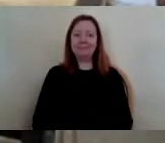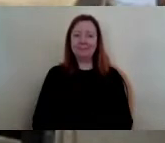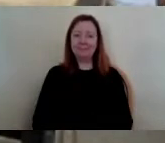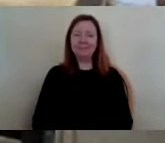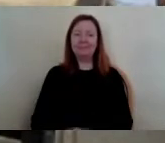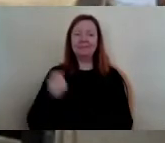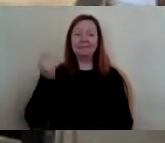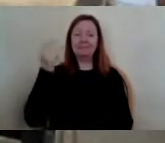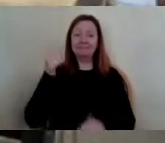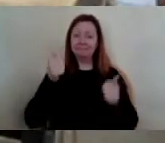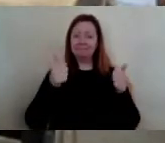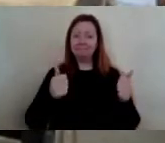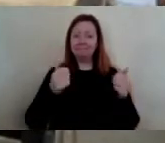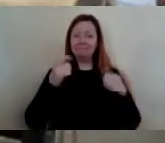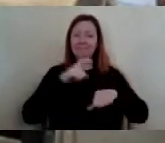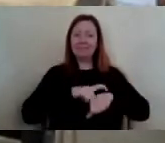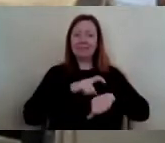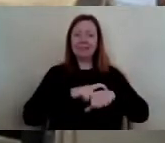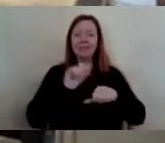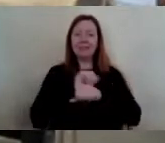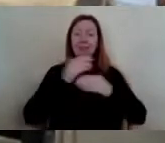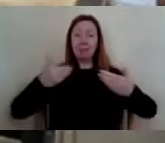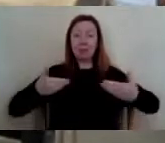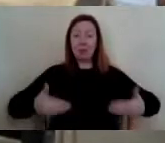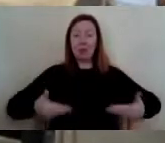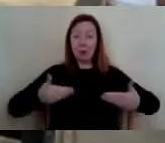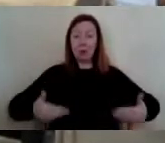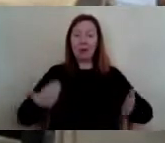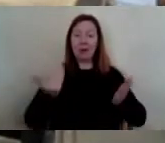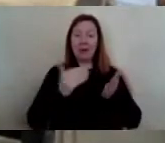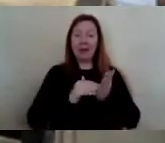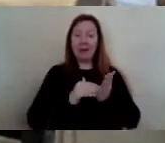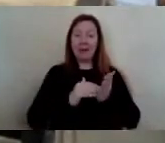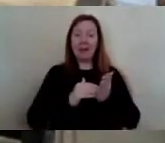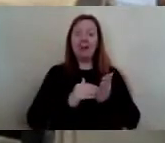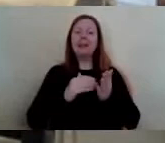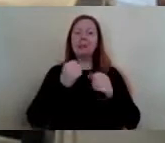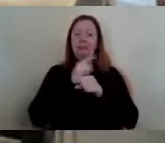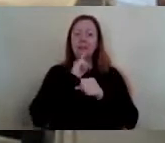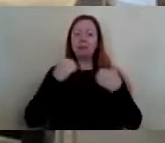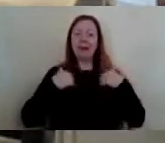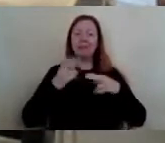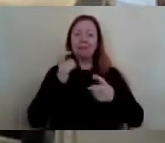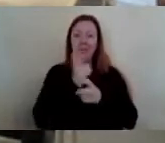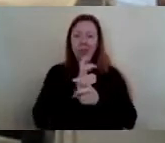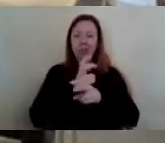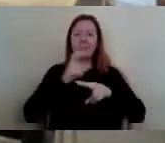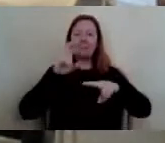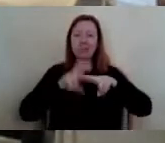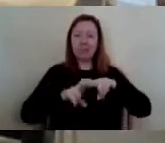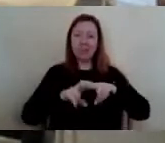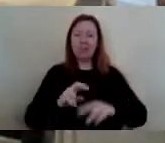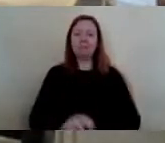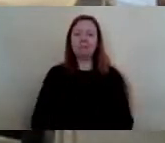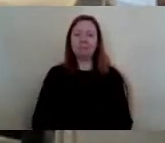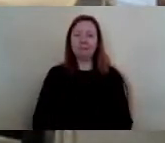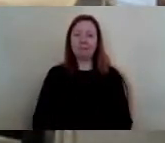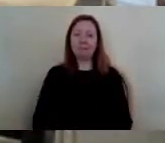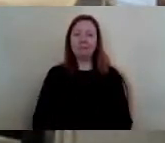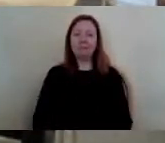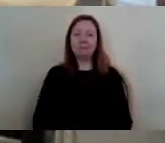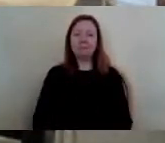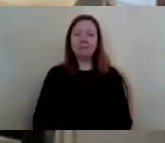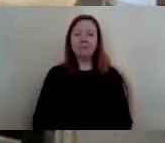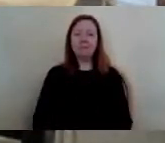down. All right, time to work that lower body again. Make sure you're at a firm chair. I'm keep turning because I know I have some great sun blocking